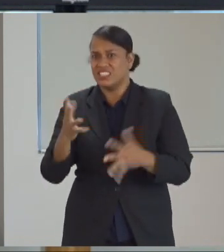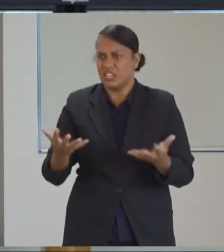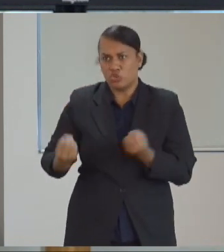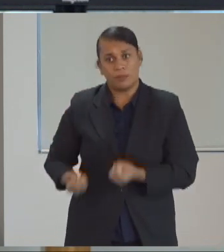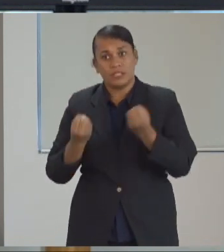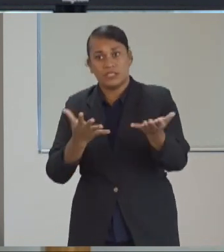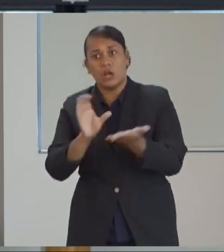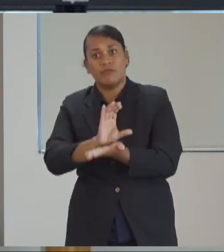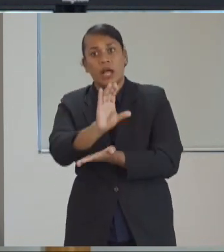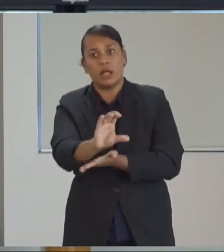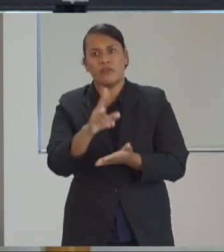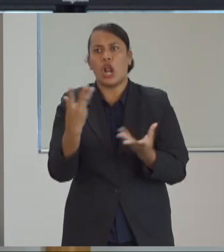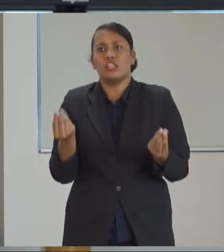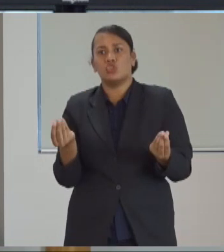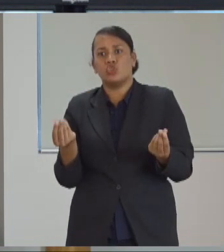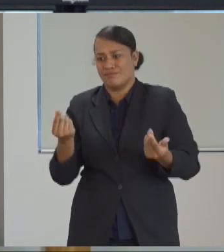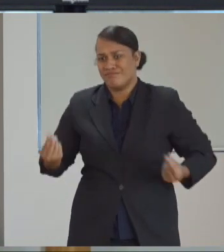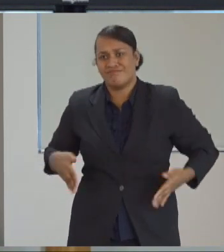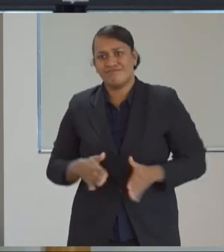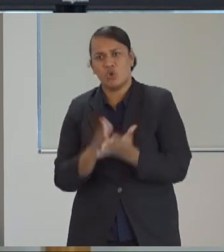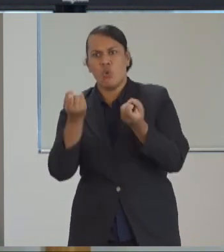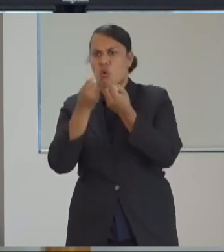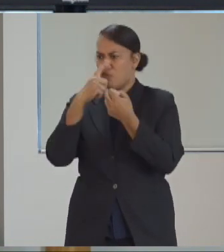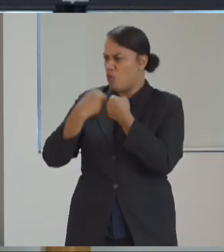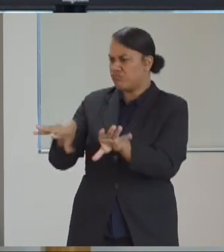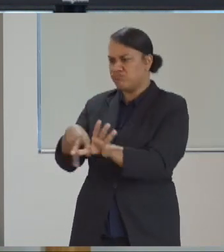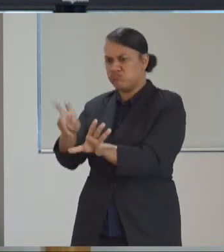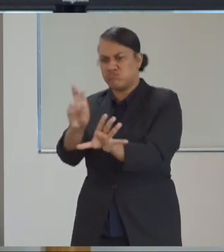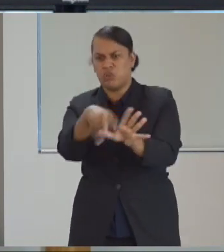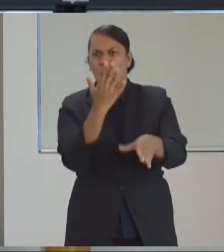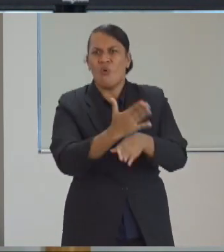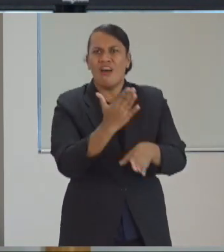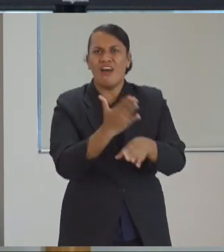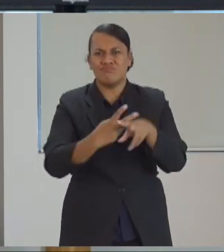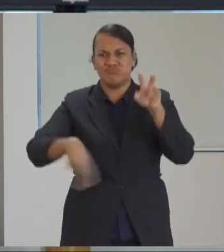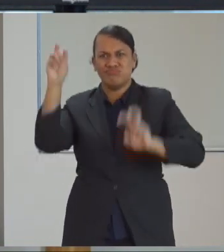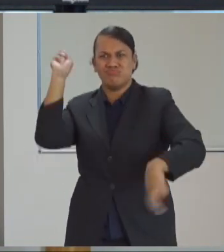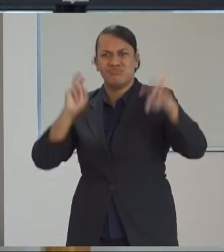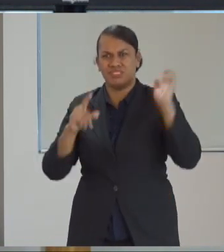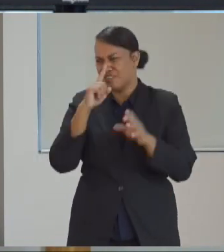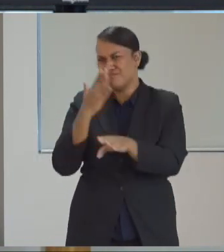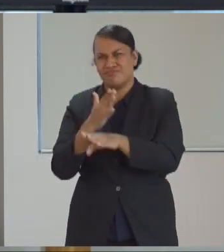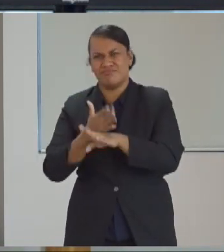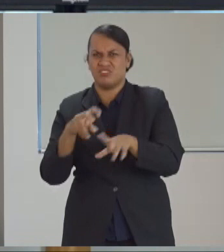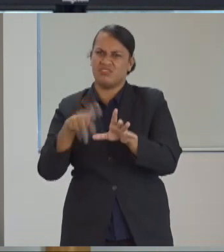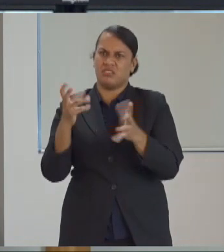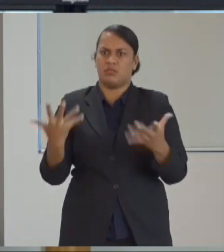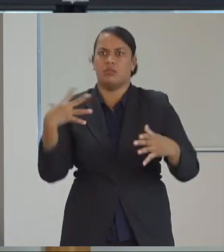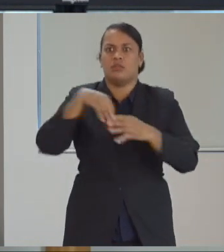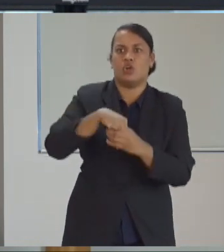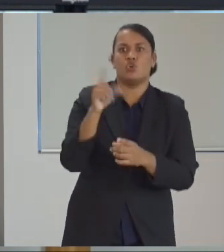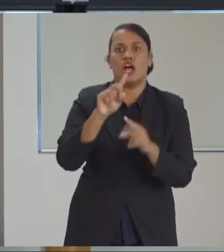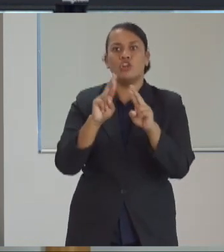have cash subsidies for people who've lost their jobs. A lot of these workers are part of unions and associations, and